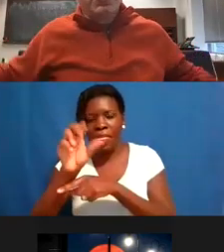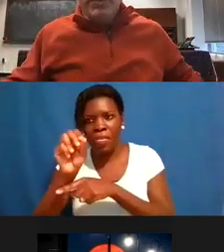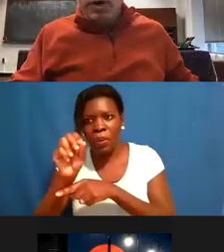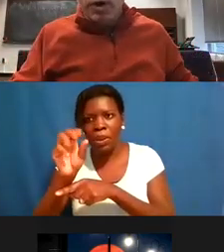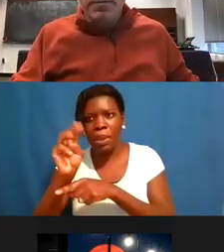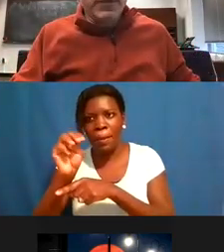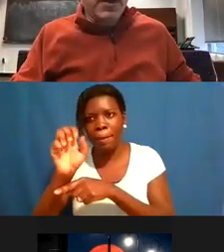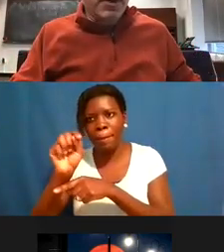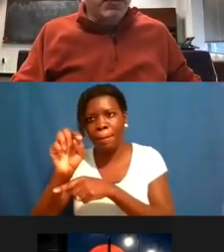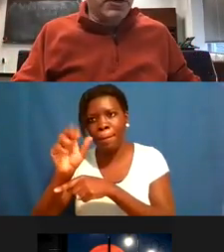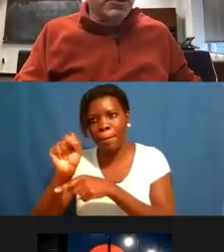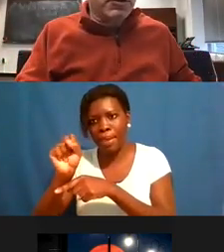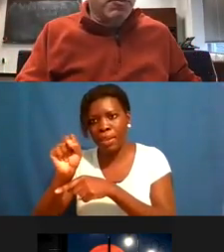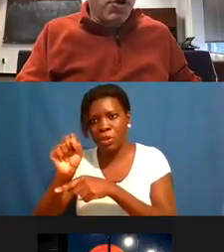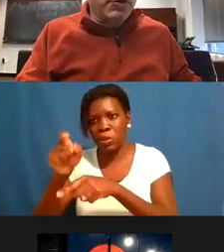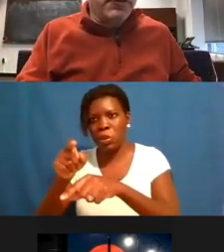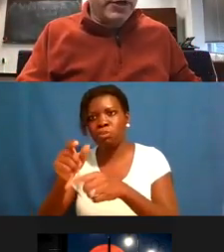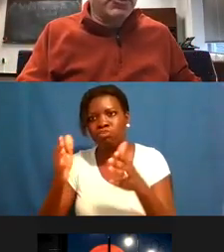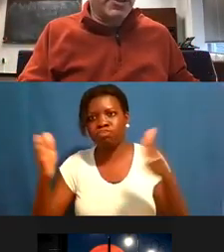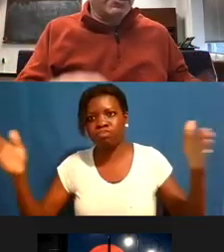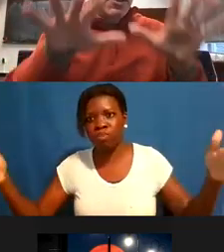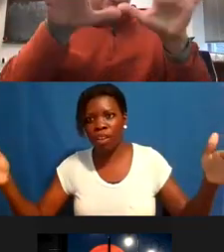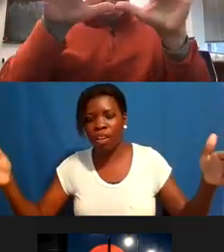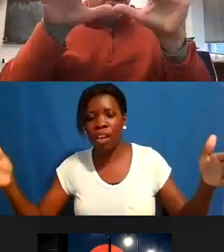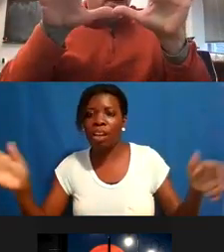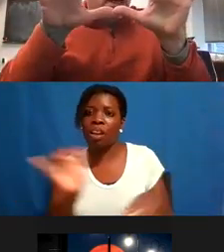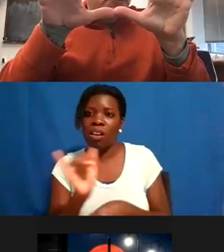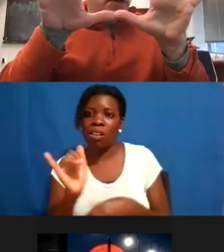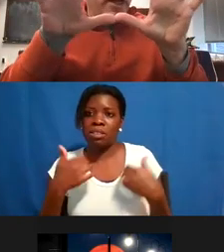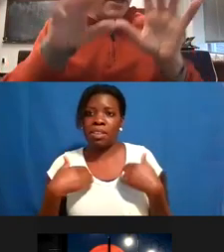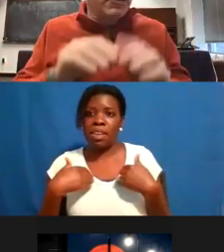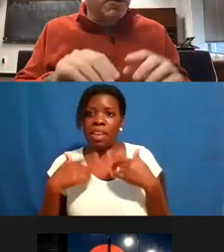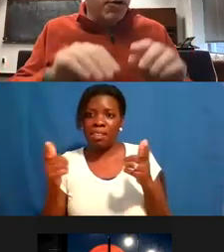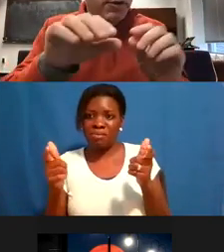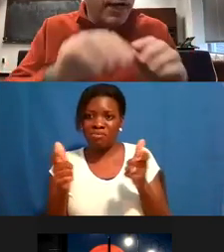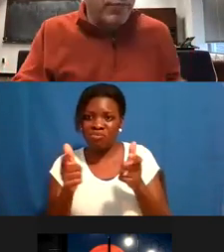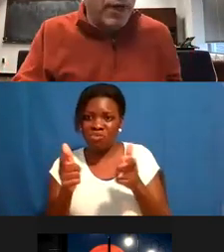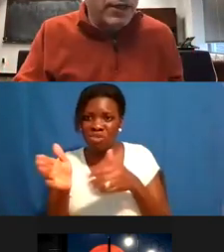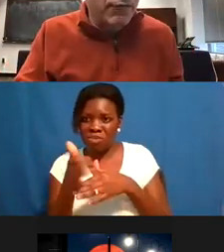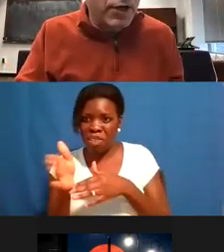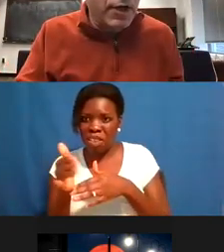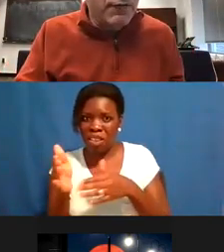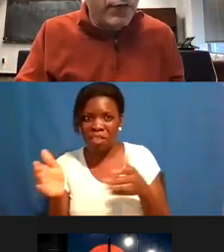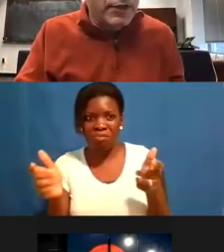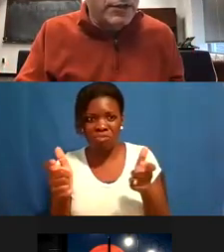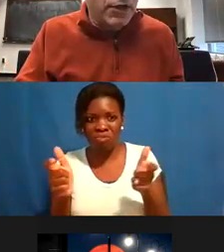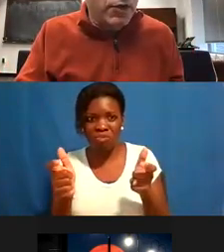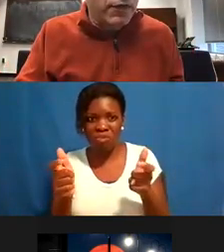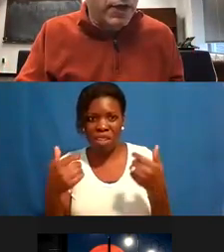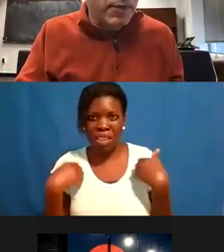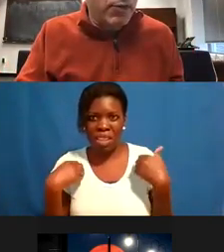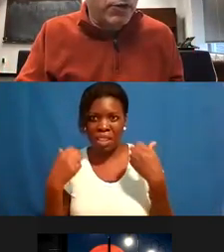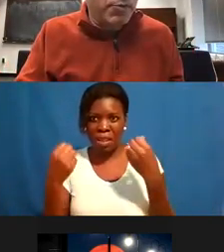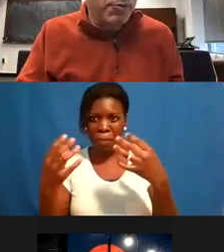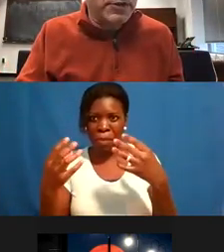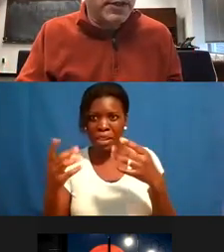than we are. But of course, there are smaller fish that are sort of the size of your hand or smaller that have many different fins that you can think